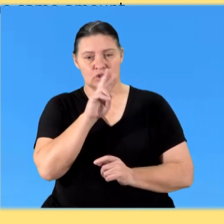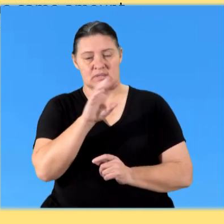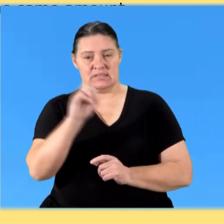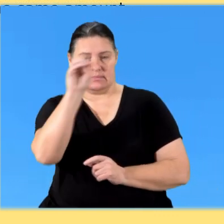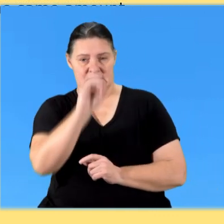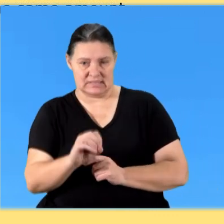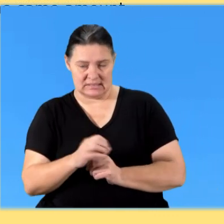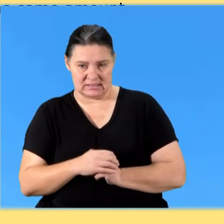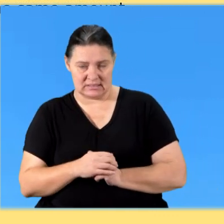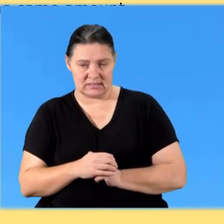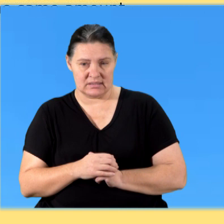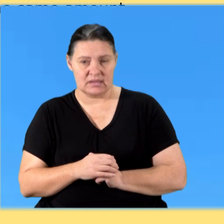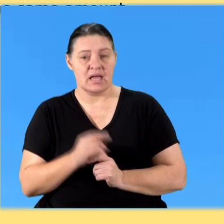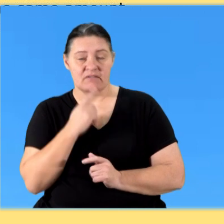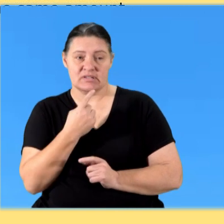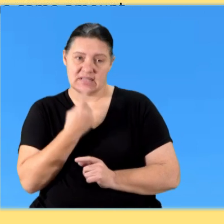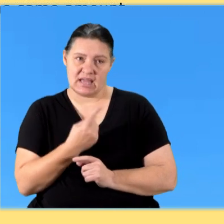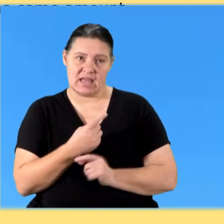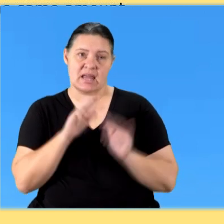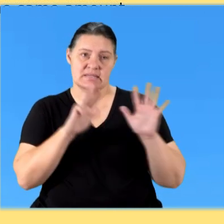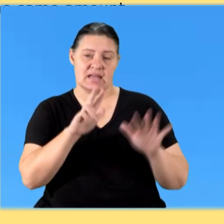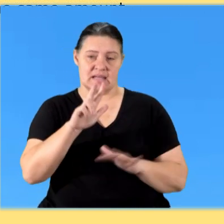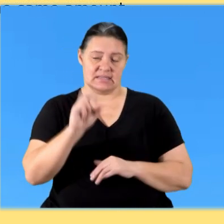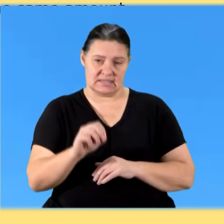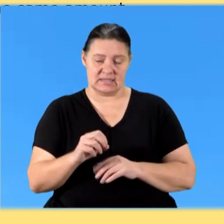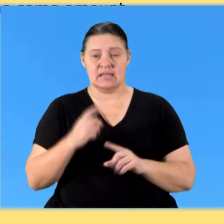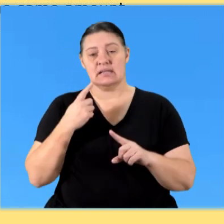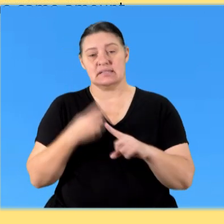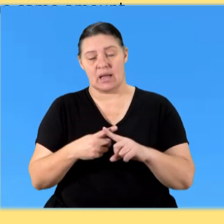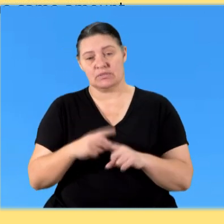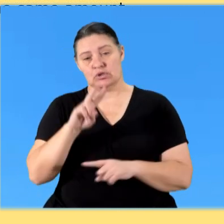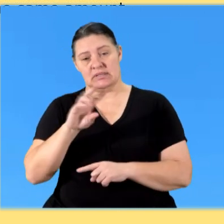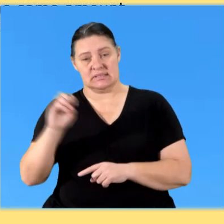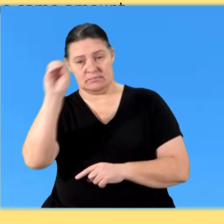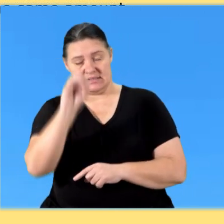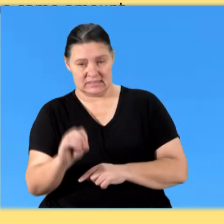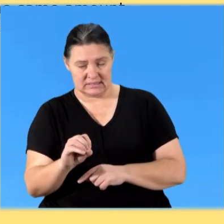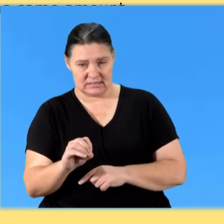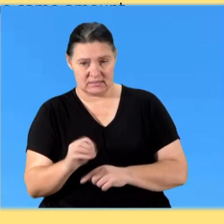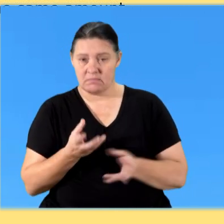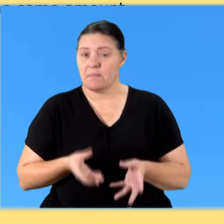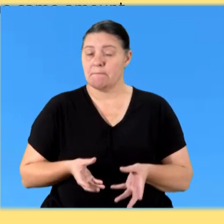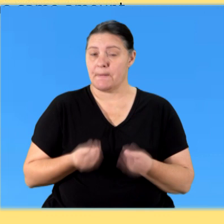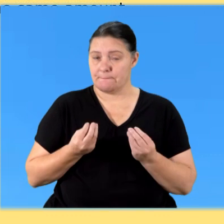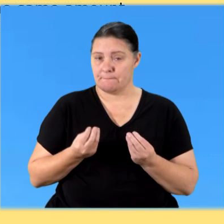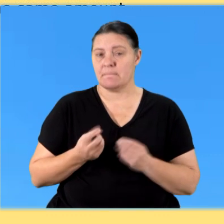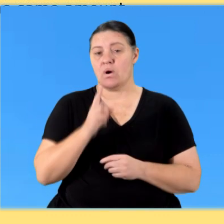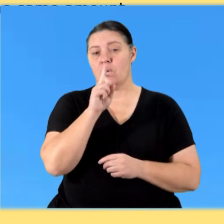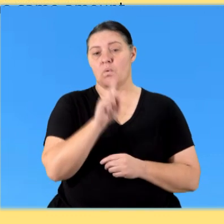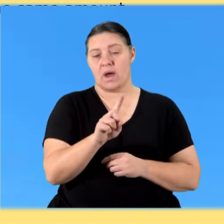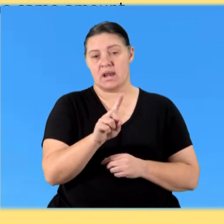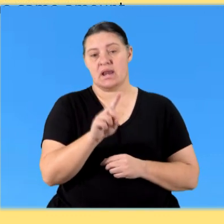20%. That means if I say 980 multiply by 20%, it will give me